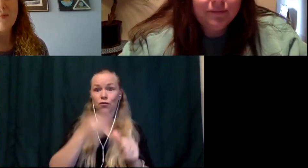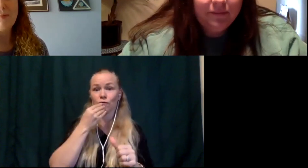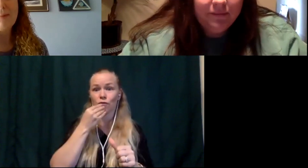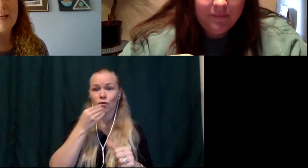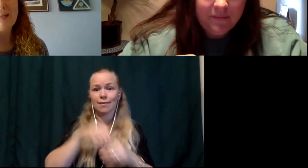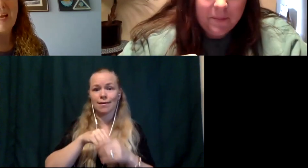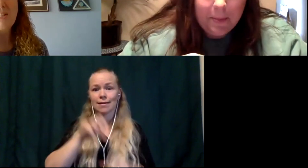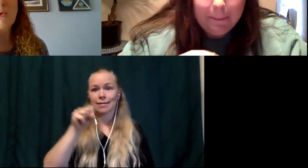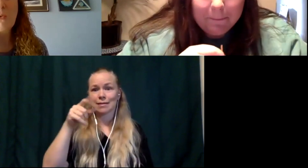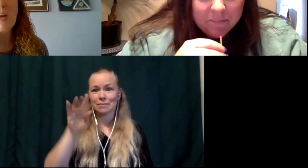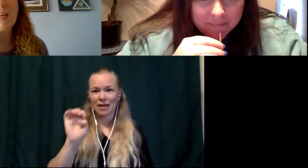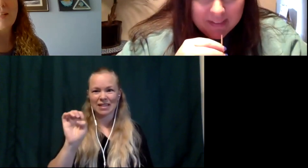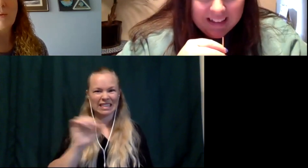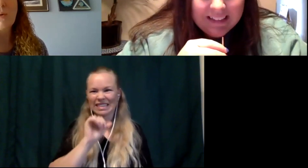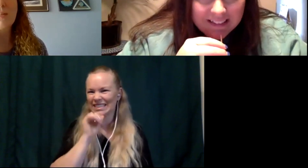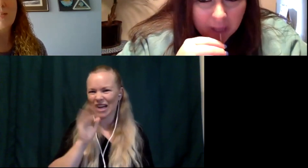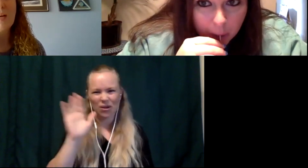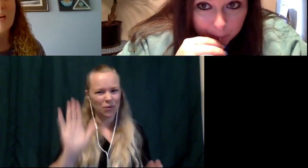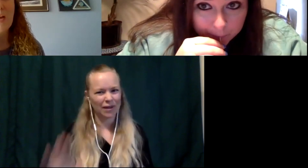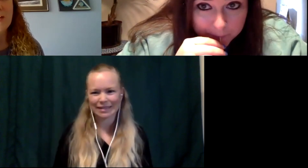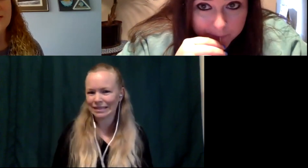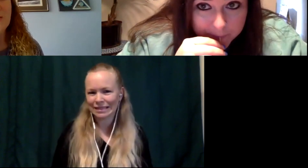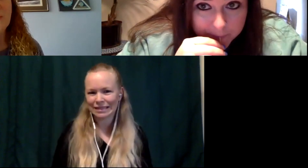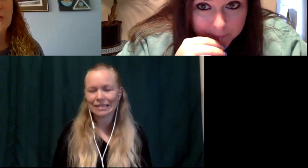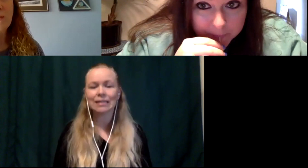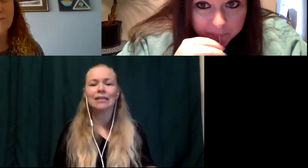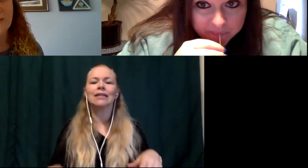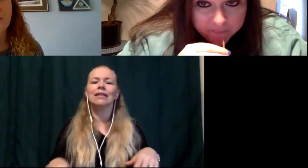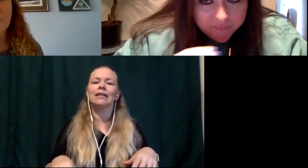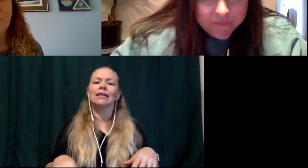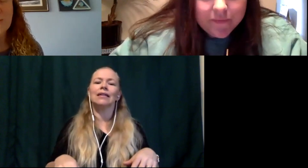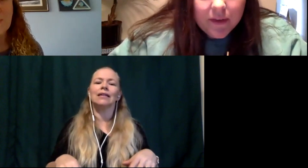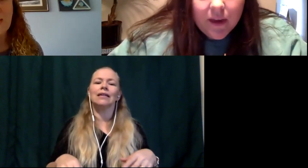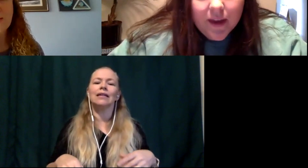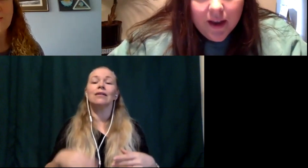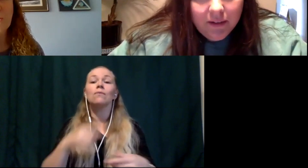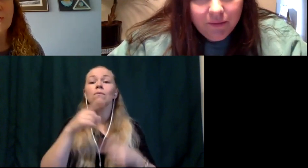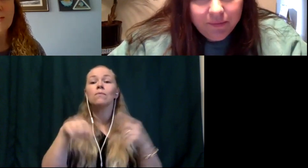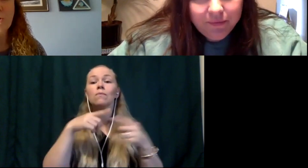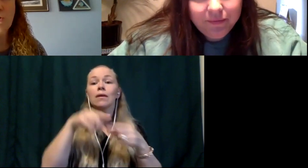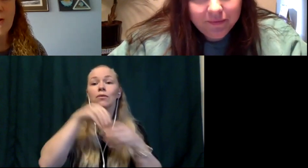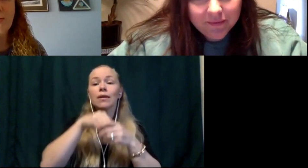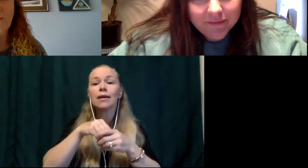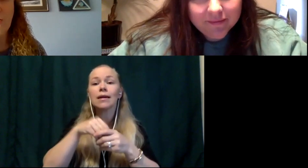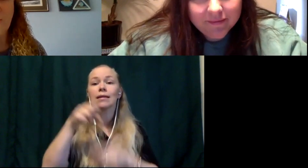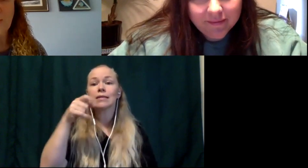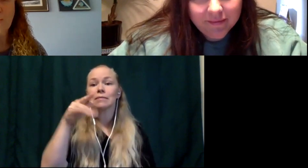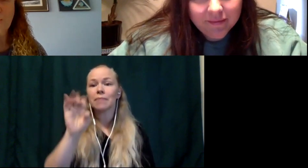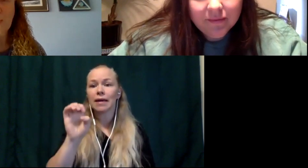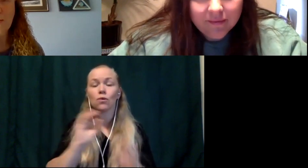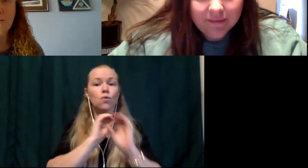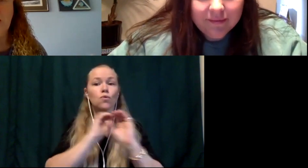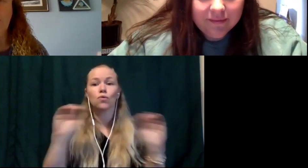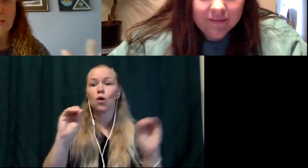kind of not so great. It was, you know, when you're in space, you're in a zero gravity environment,